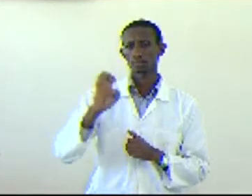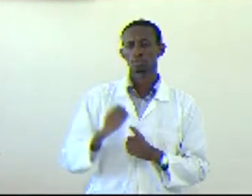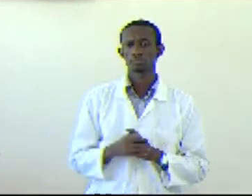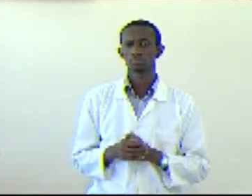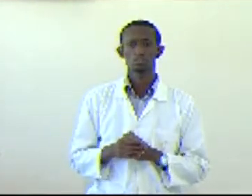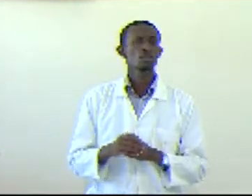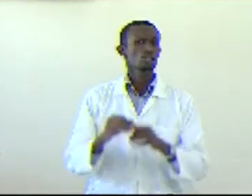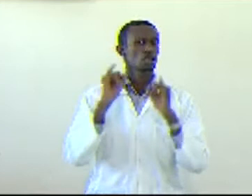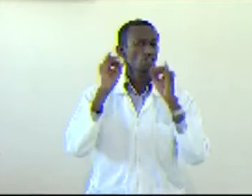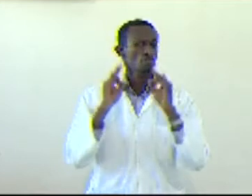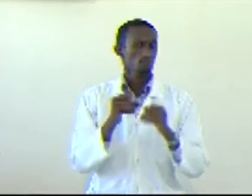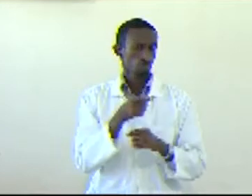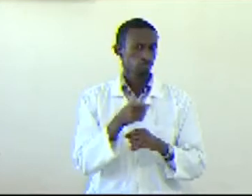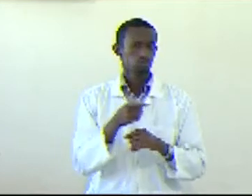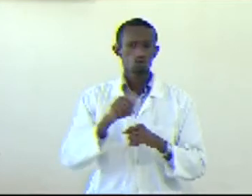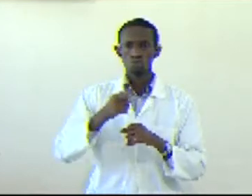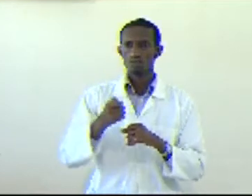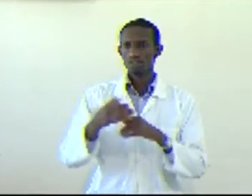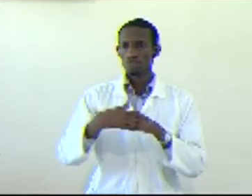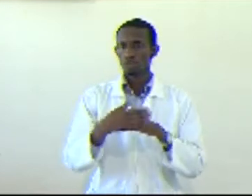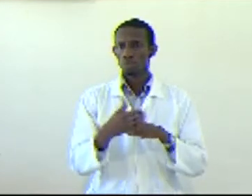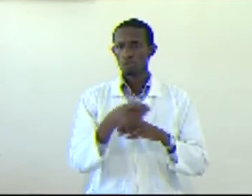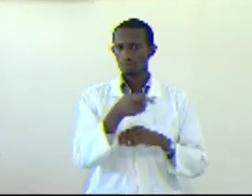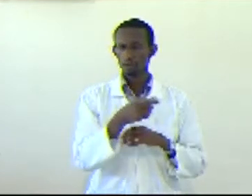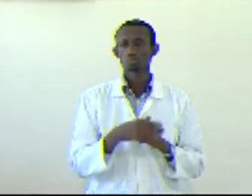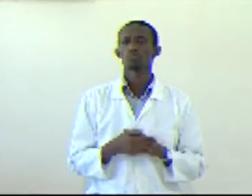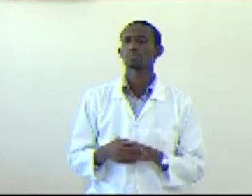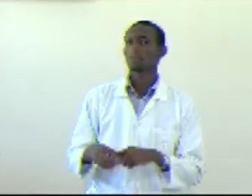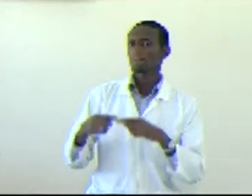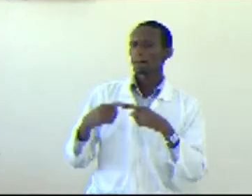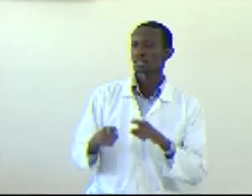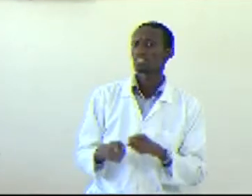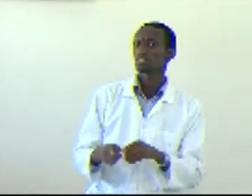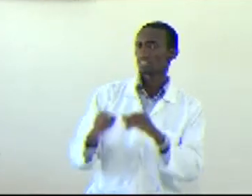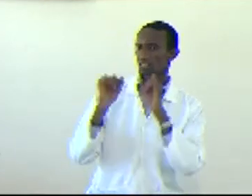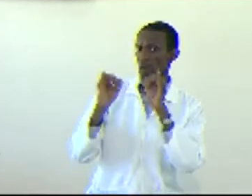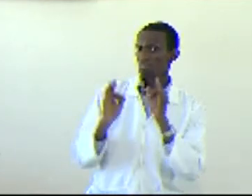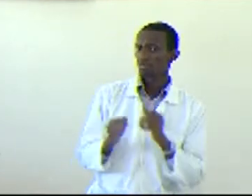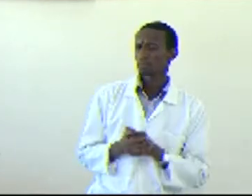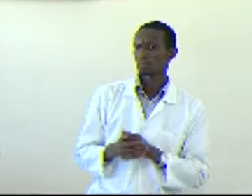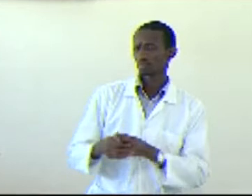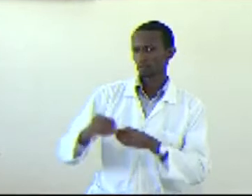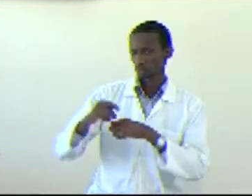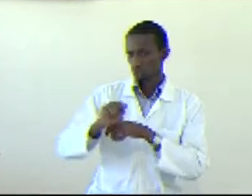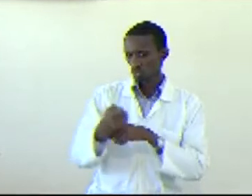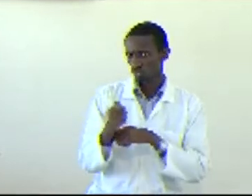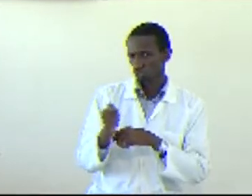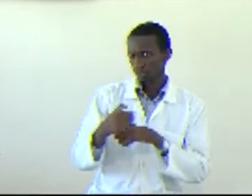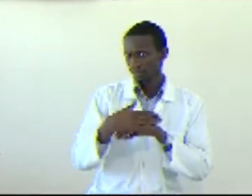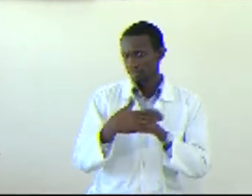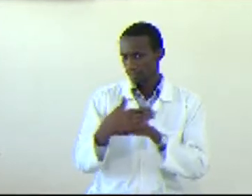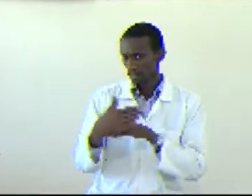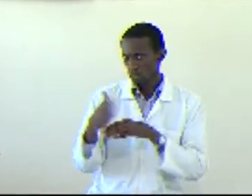the switch is closed, when the switch the